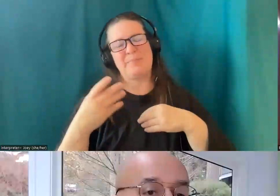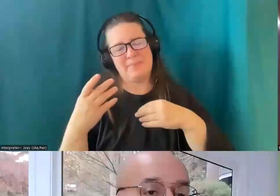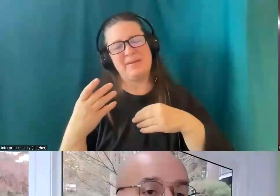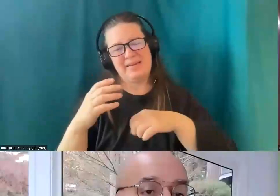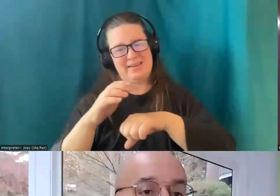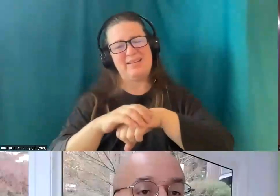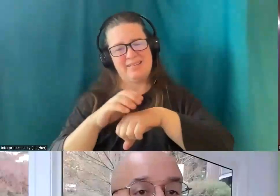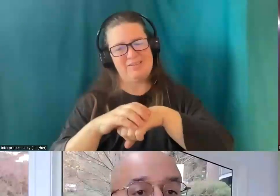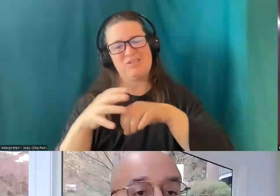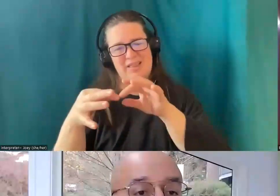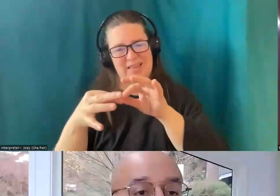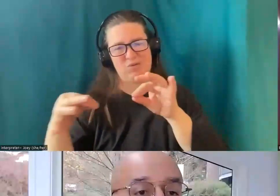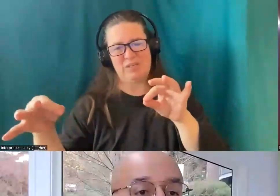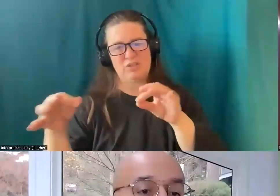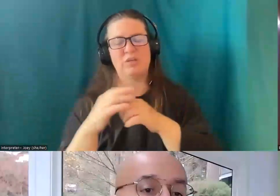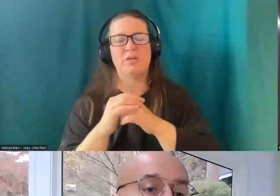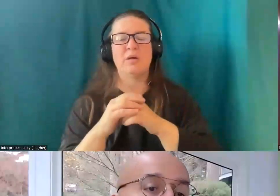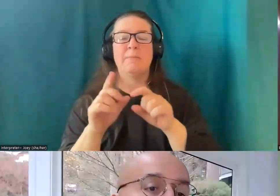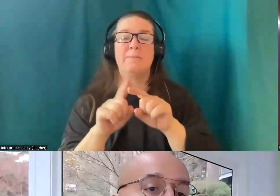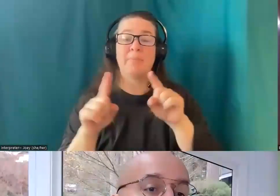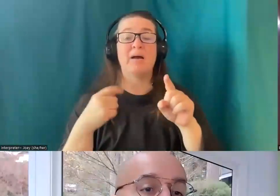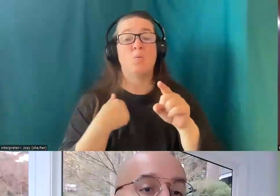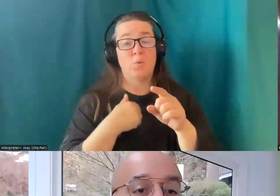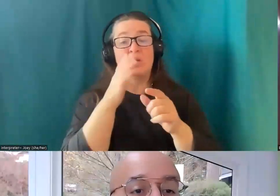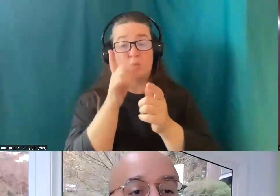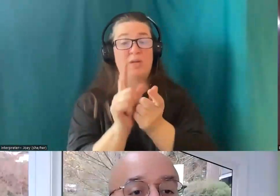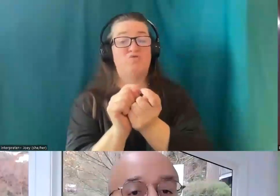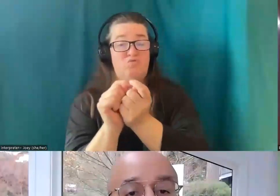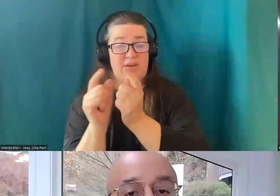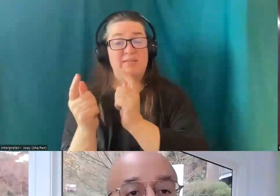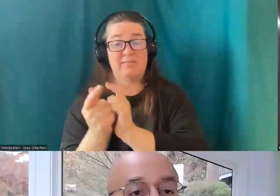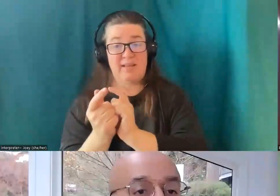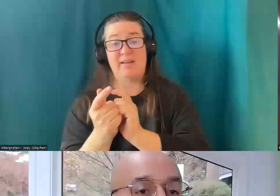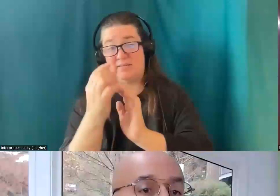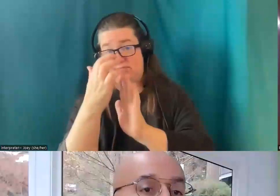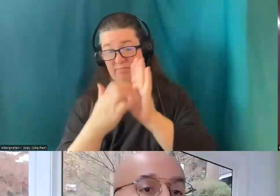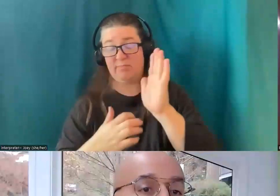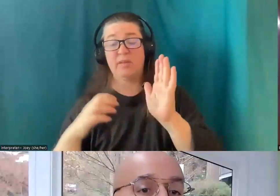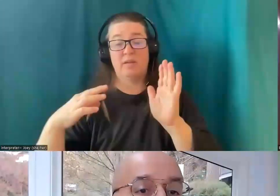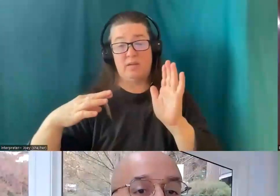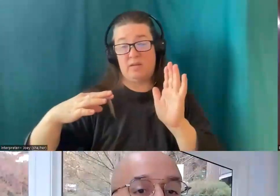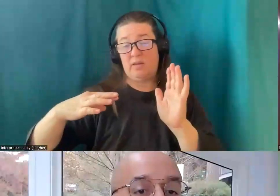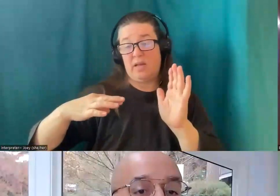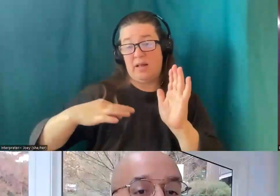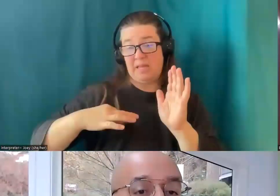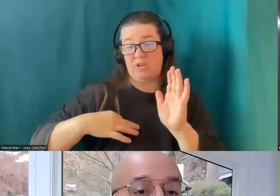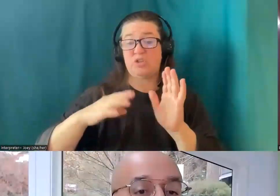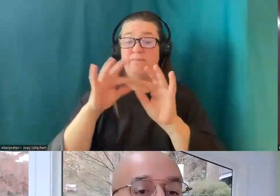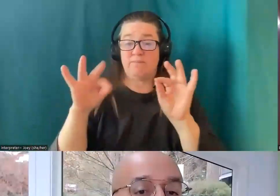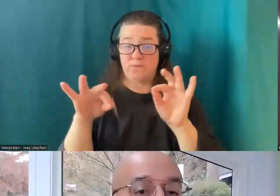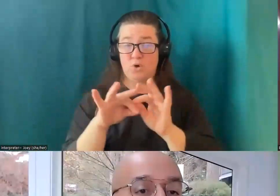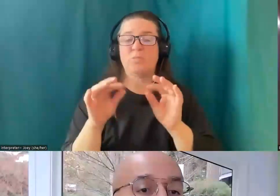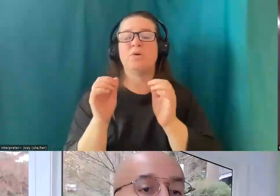other materials into several languages, specifically Spanish, Mandarin, Russian, Vietnamese, and Tagalog. We'll be translating